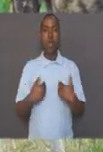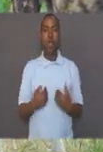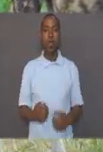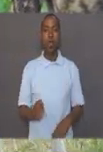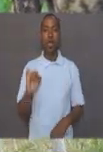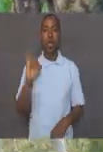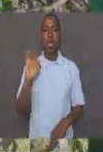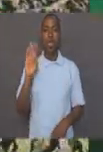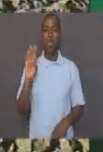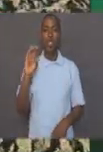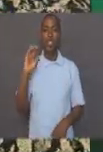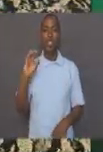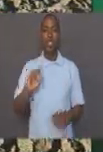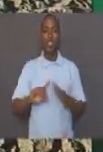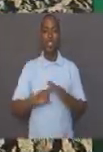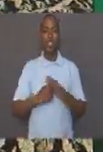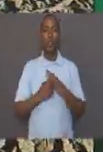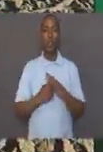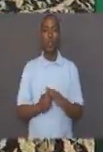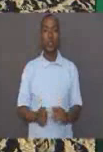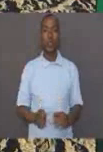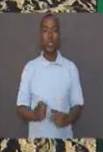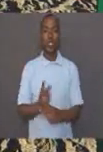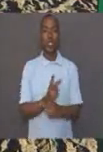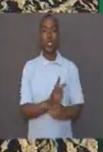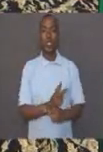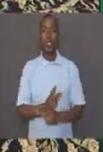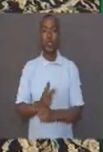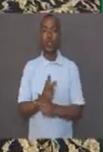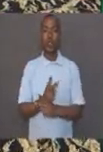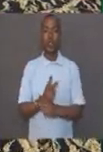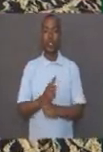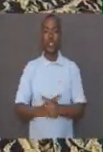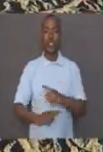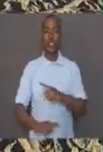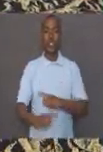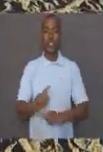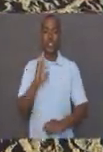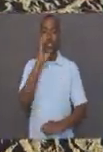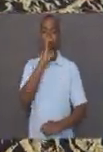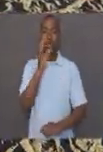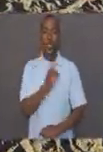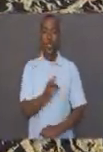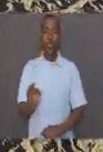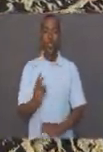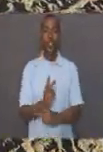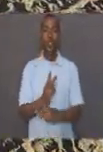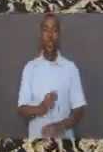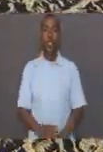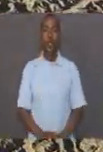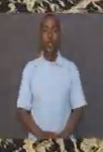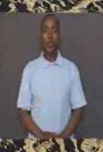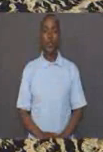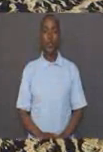IBC began by conserving the genes of Ethiopian plants,